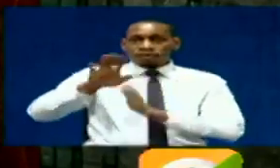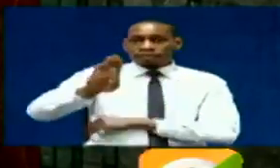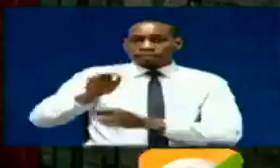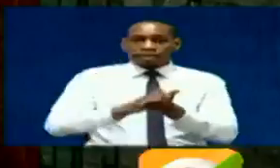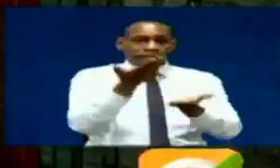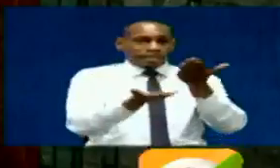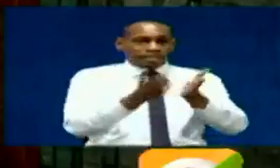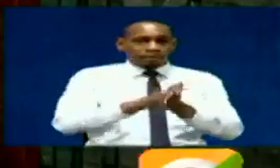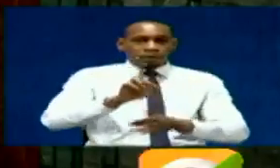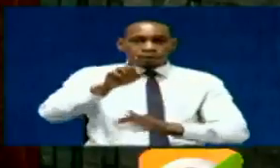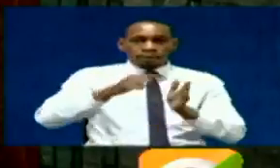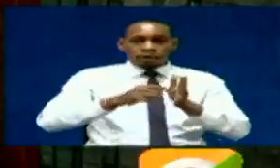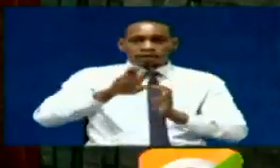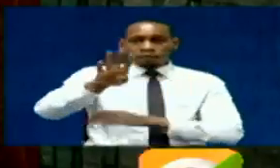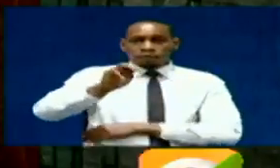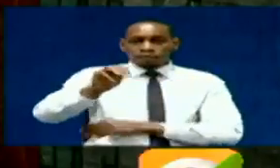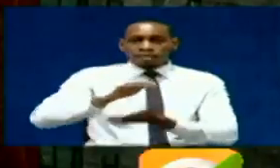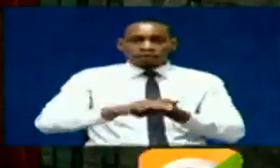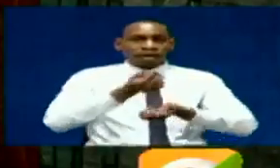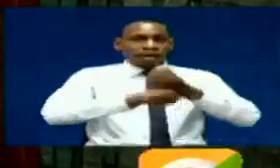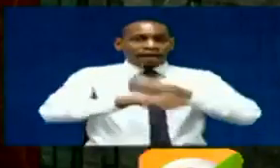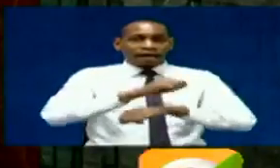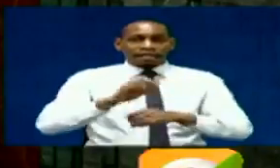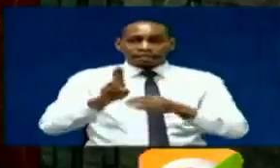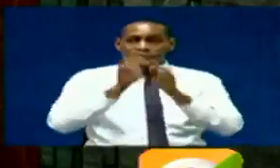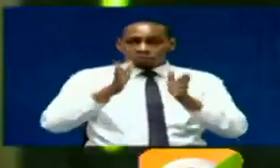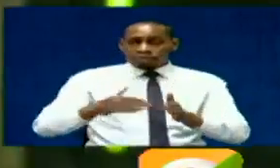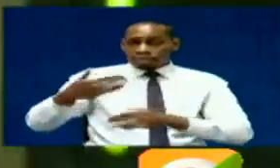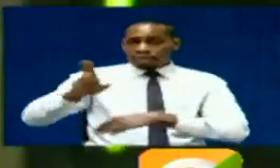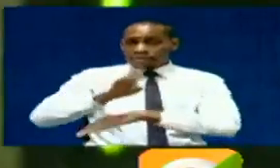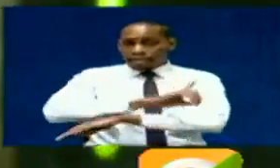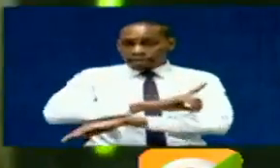from an estimated 1.4 million active users daily on the platform.